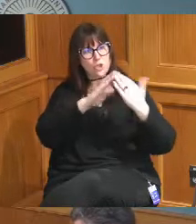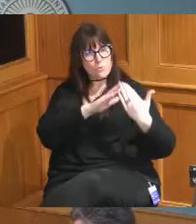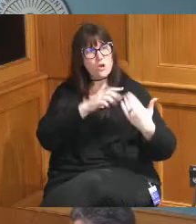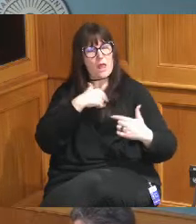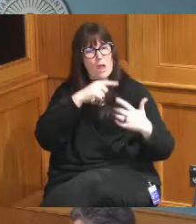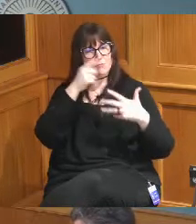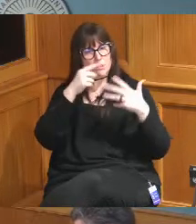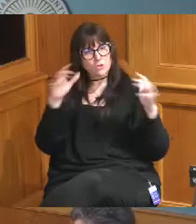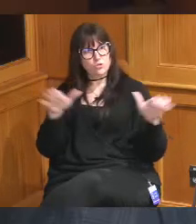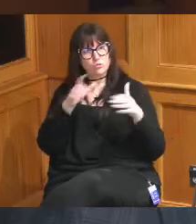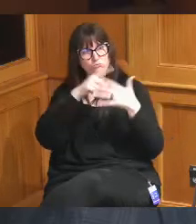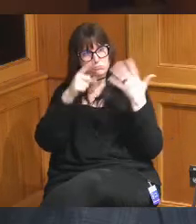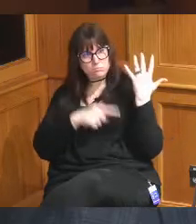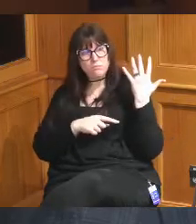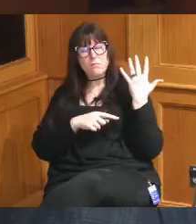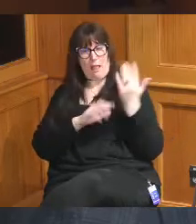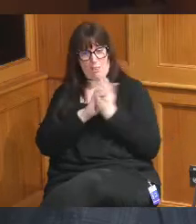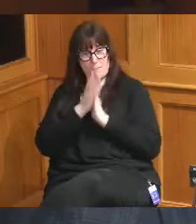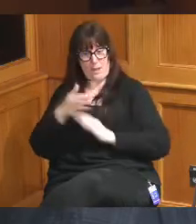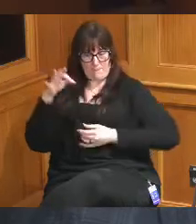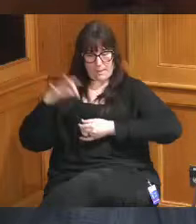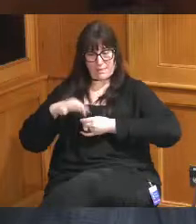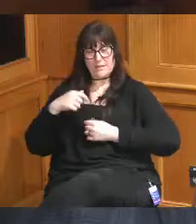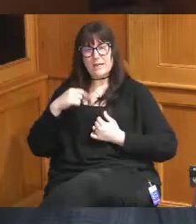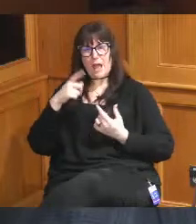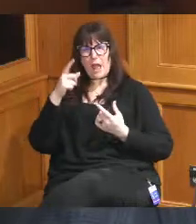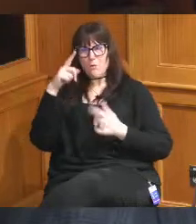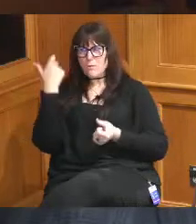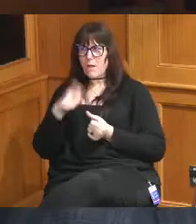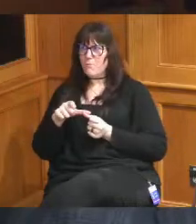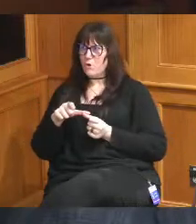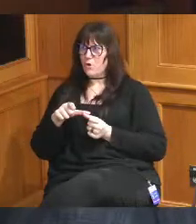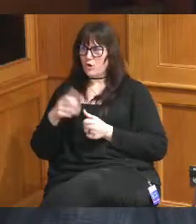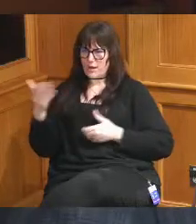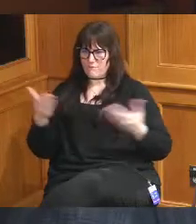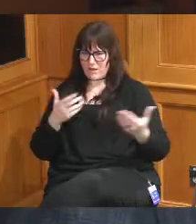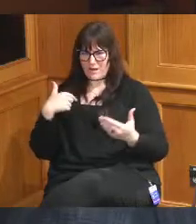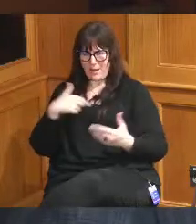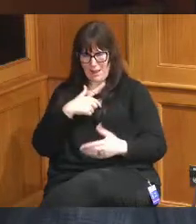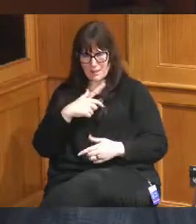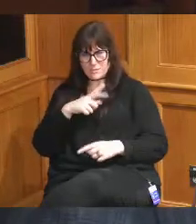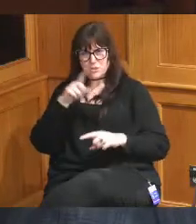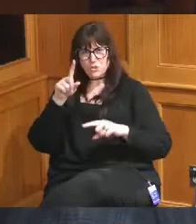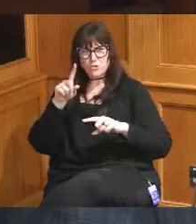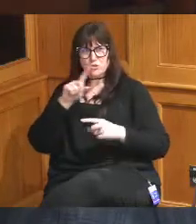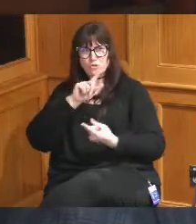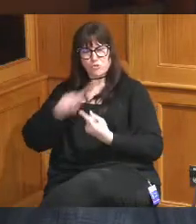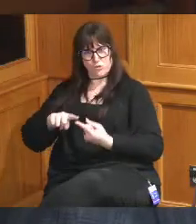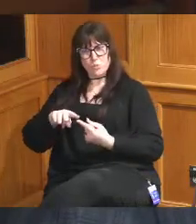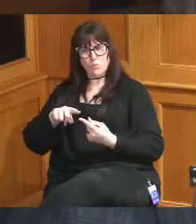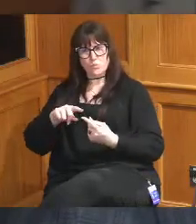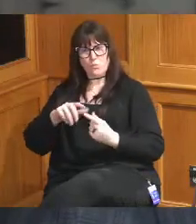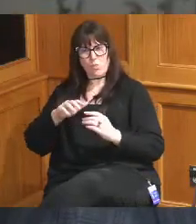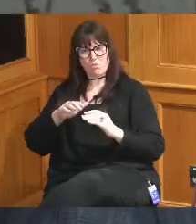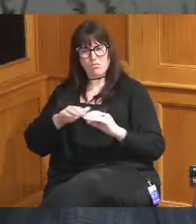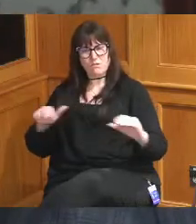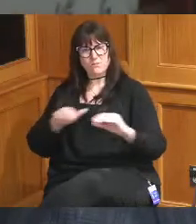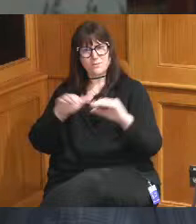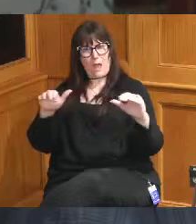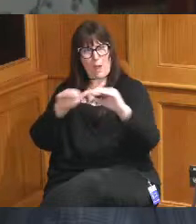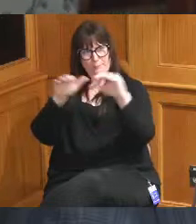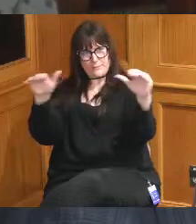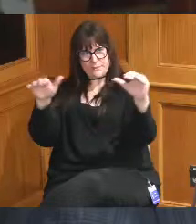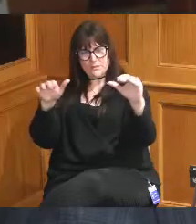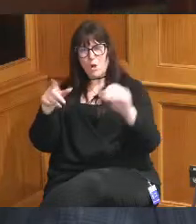got elected, and I remember inviting all of us to the steps of the county where you were able to get the